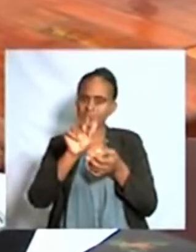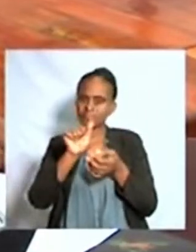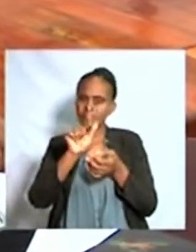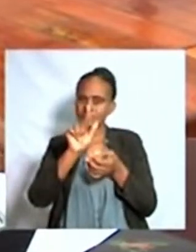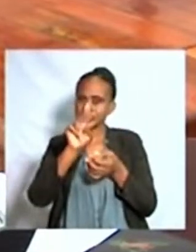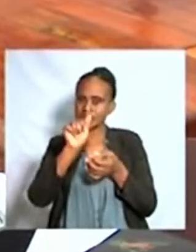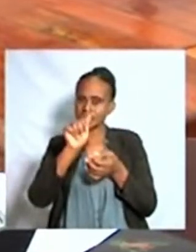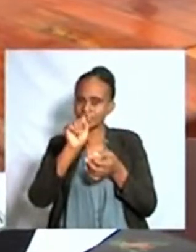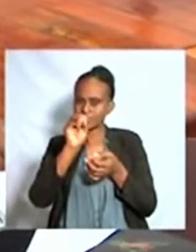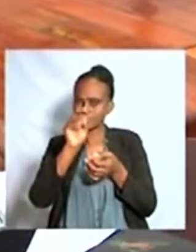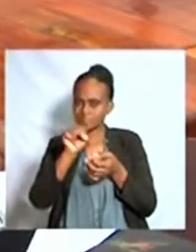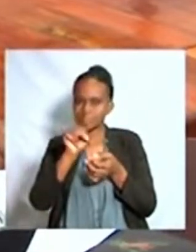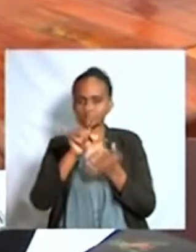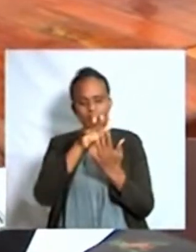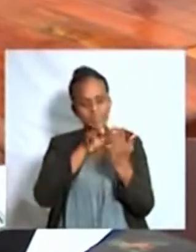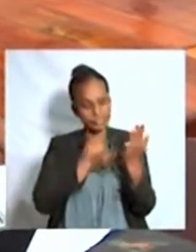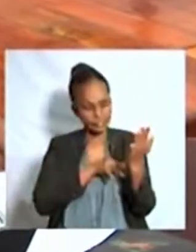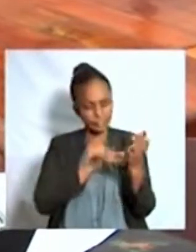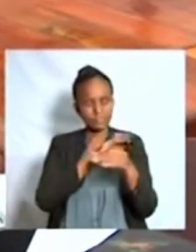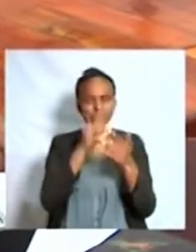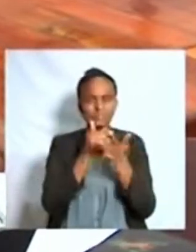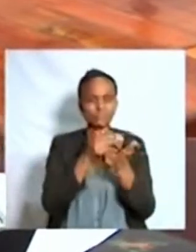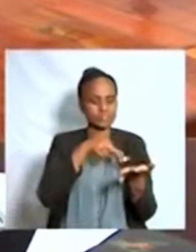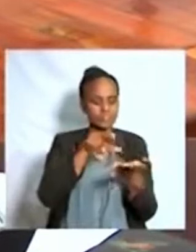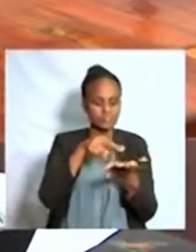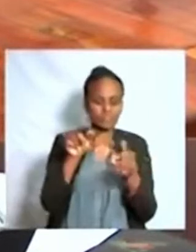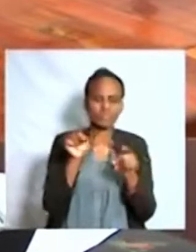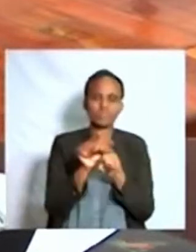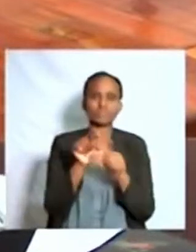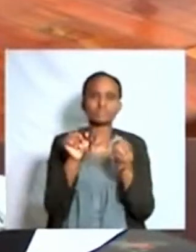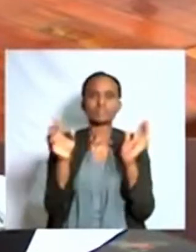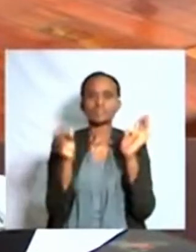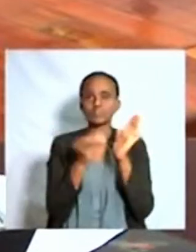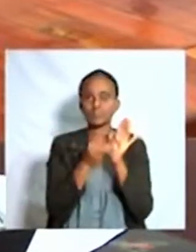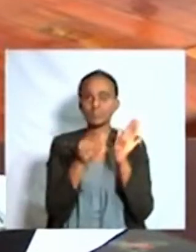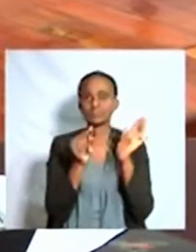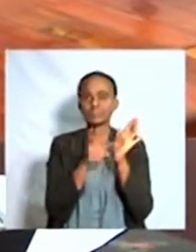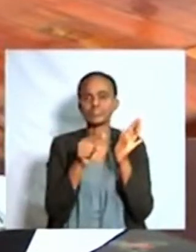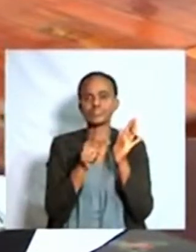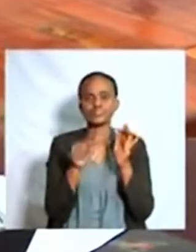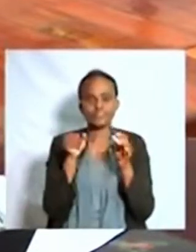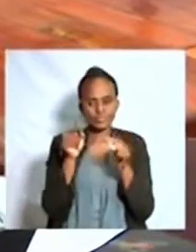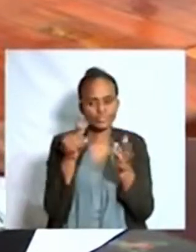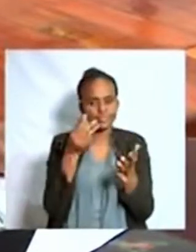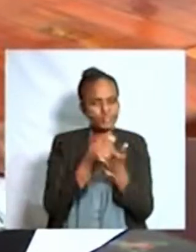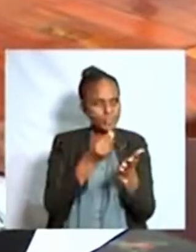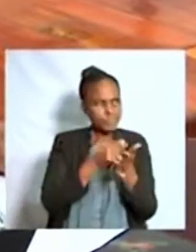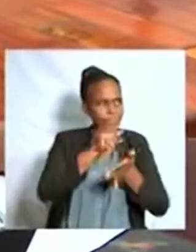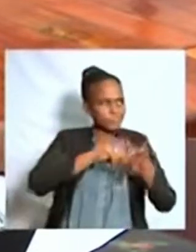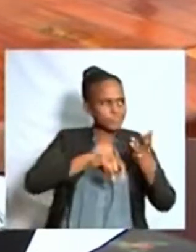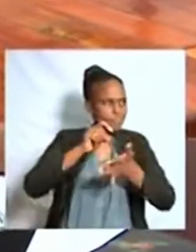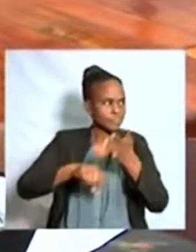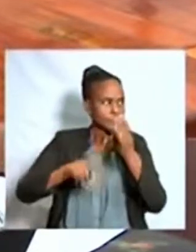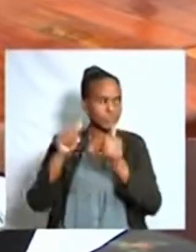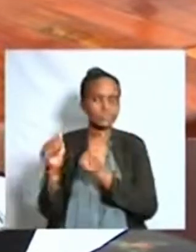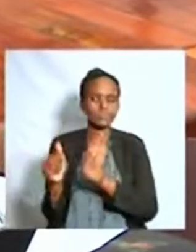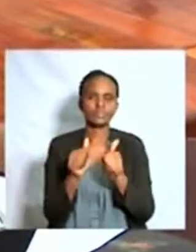rateable properties are captured and accordingly billed. Under Serial 2, which is fees and charges, the action